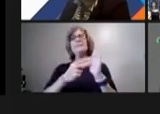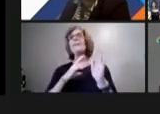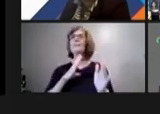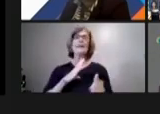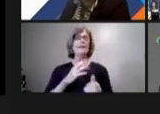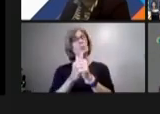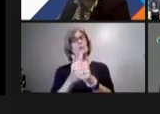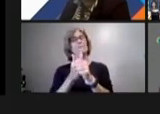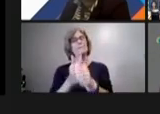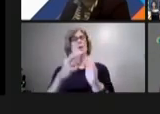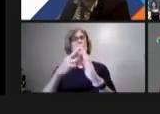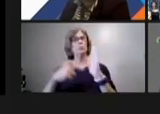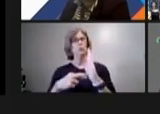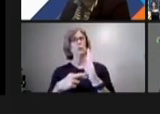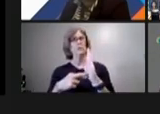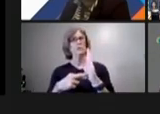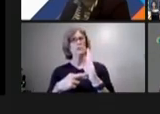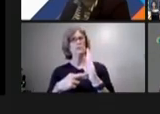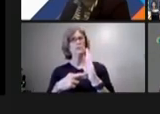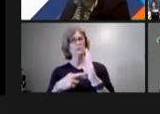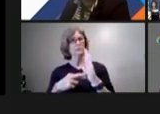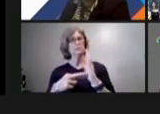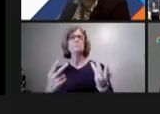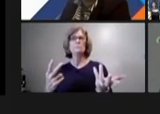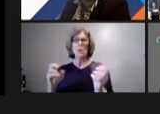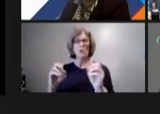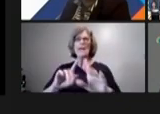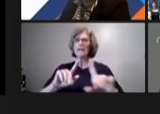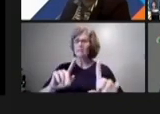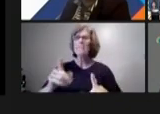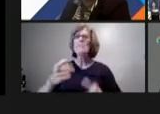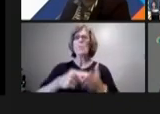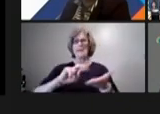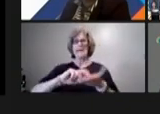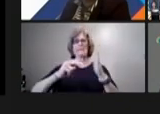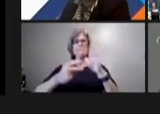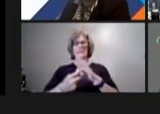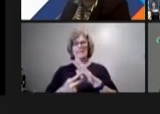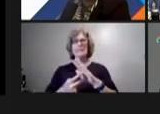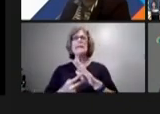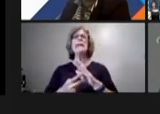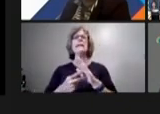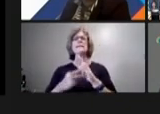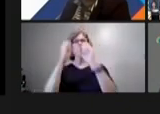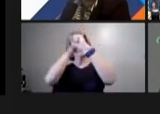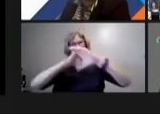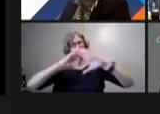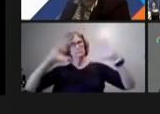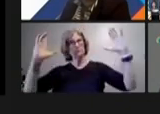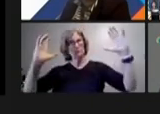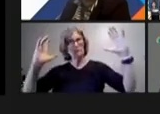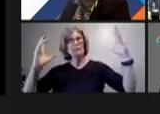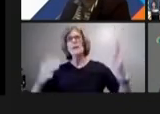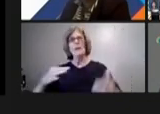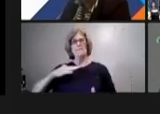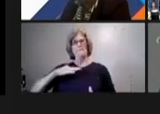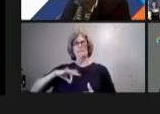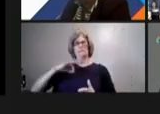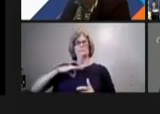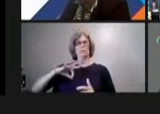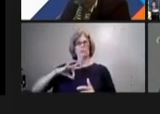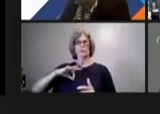which I have the capacity to address. What we're looking at is the context in which Pittsburgh sits, in which our need is